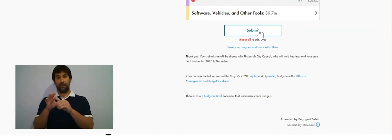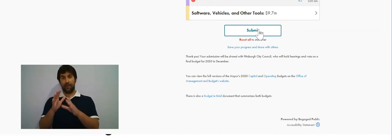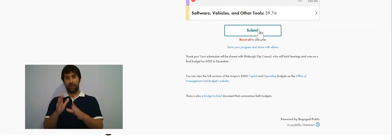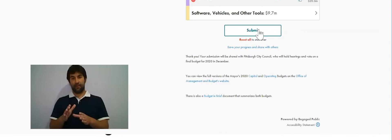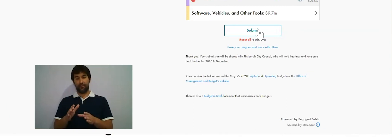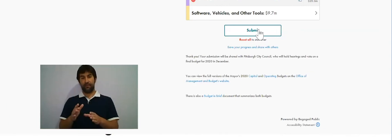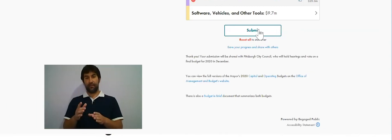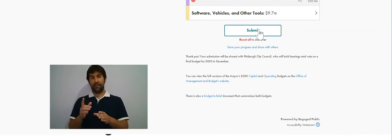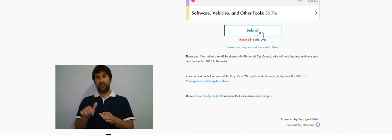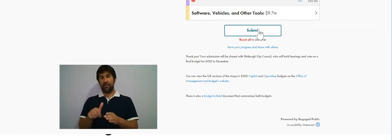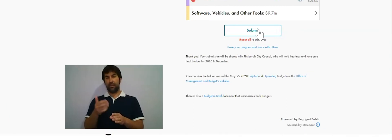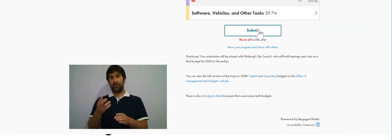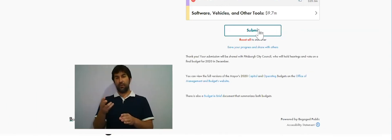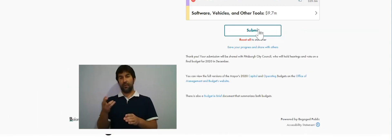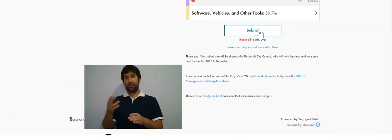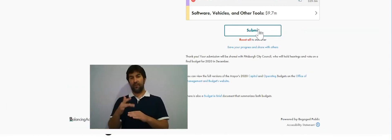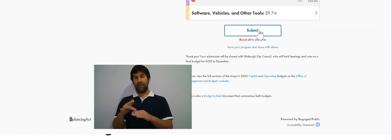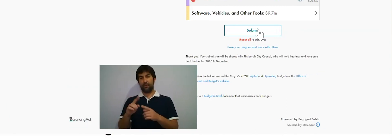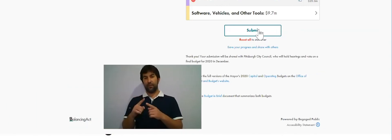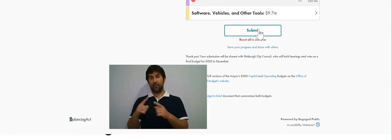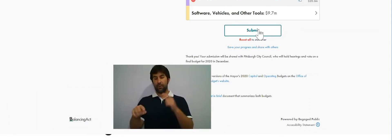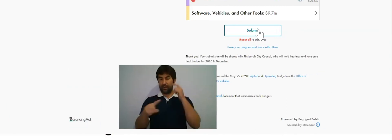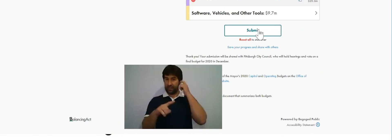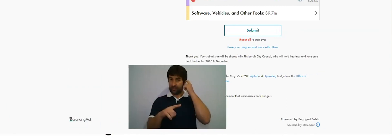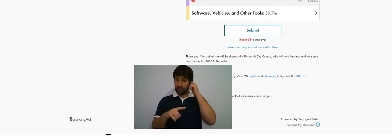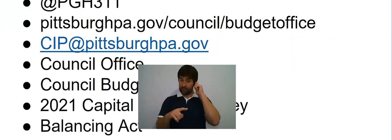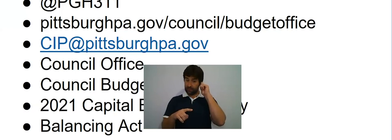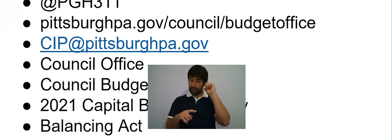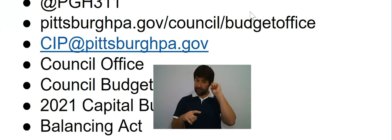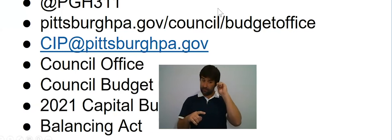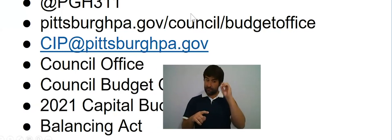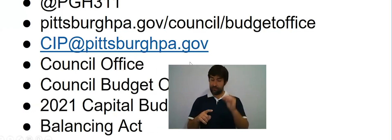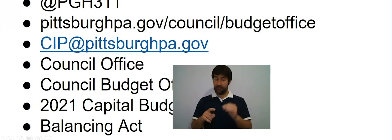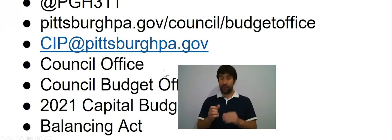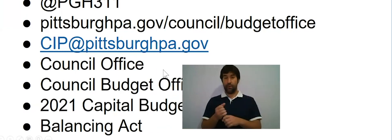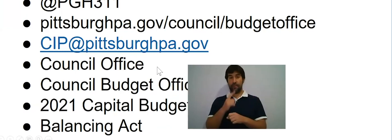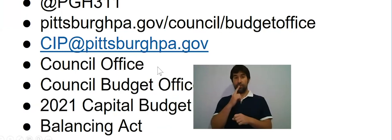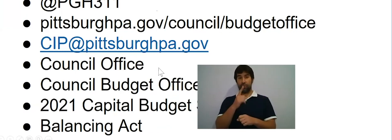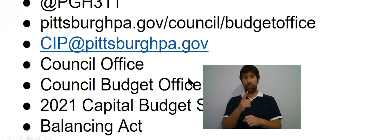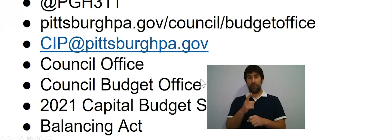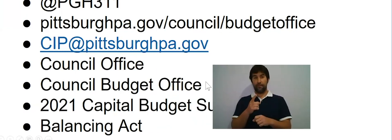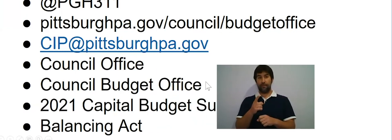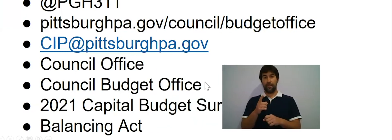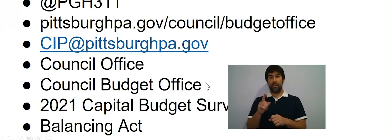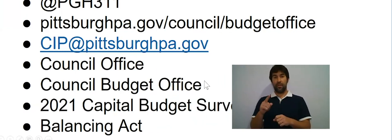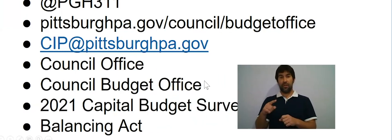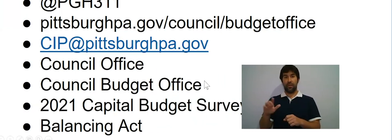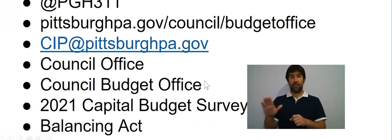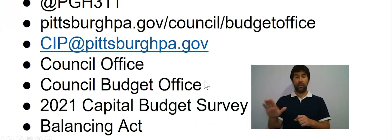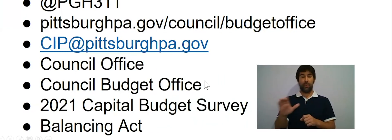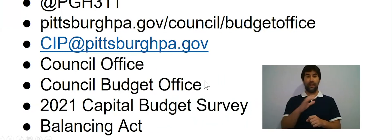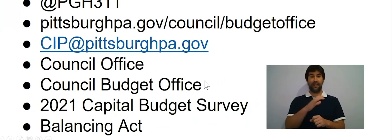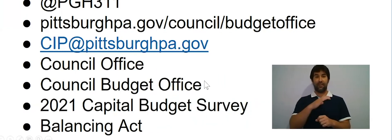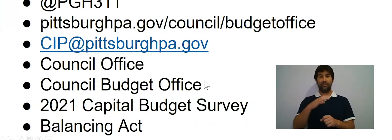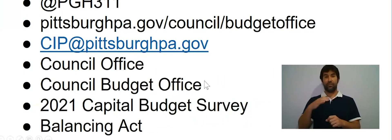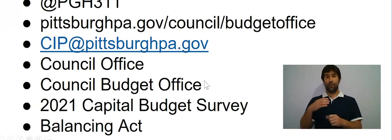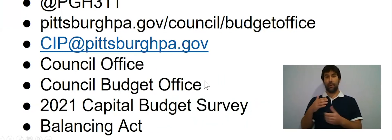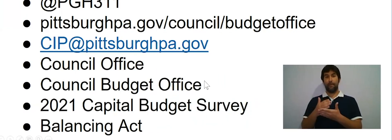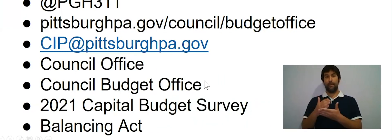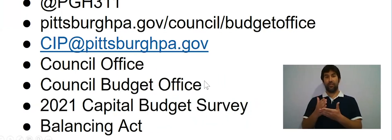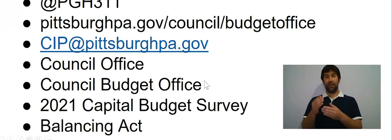So that project continues to press forward. Obviously, it's not without a diversity of opinions, as most of